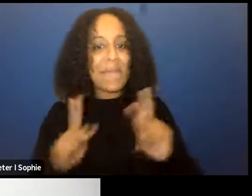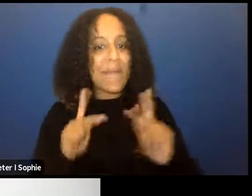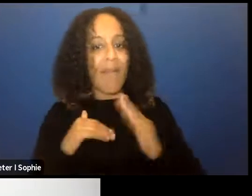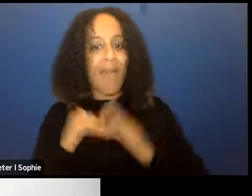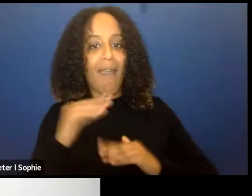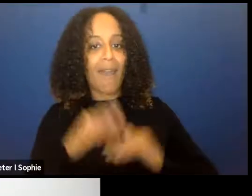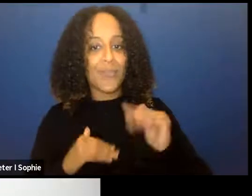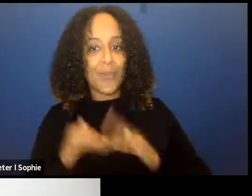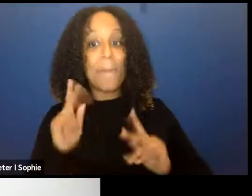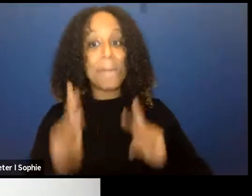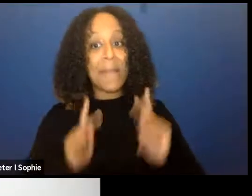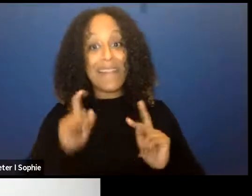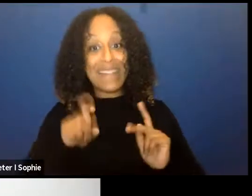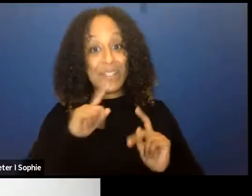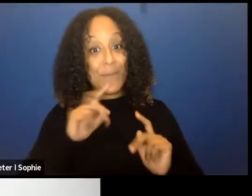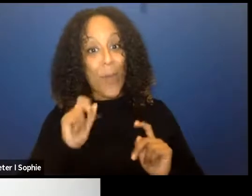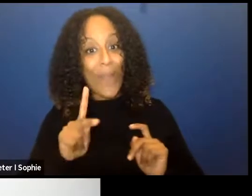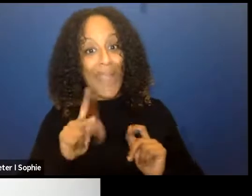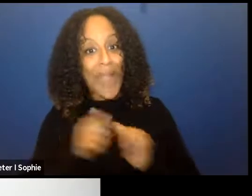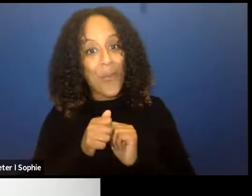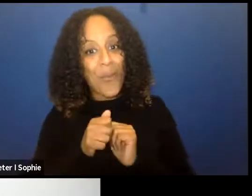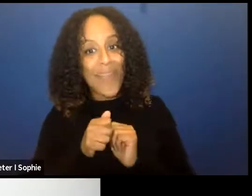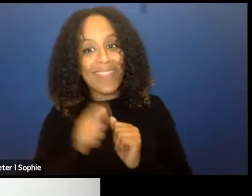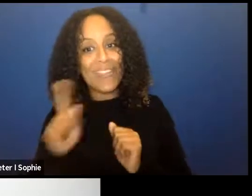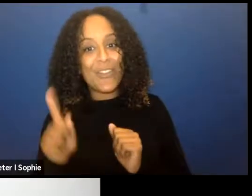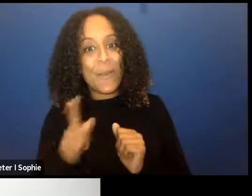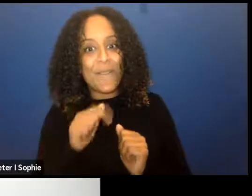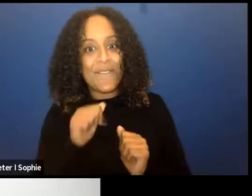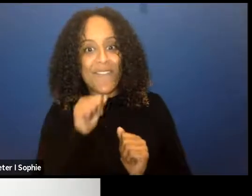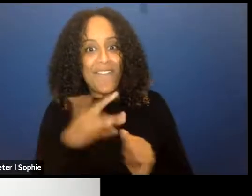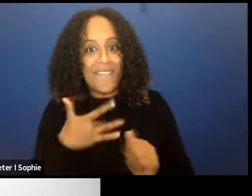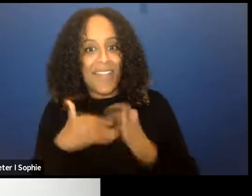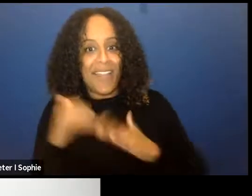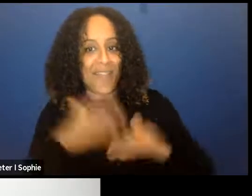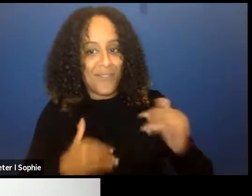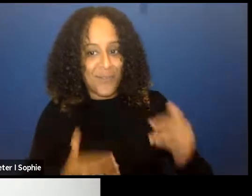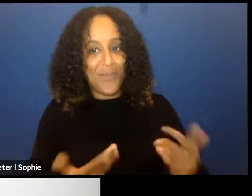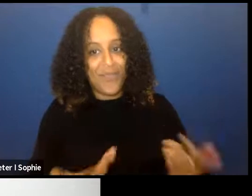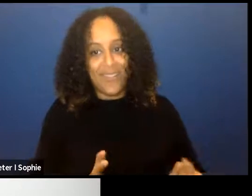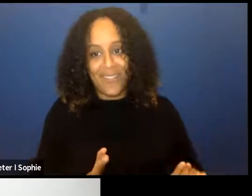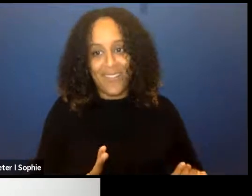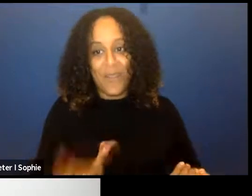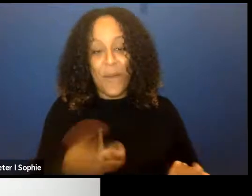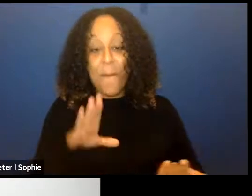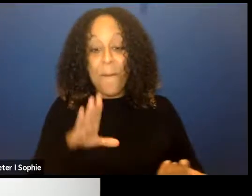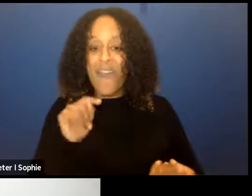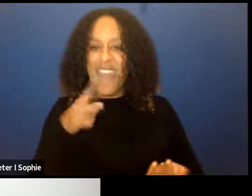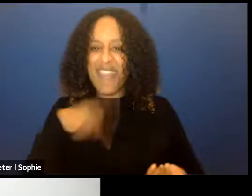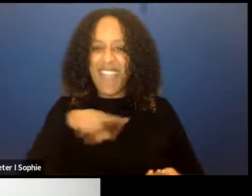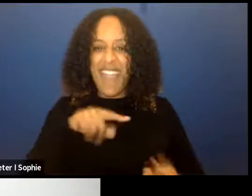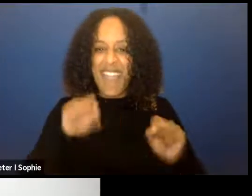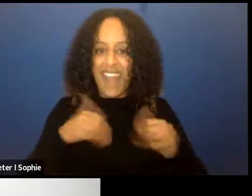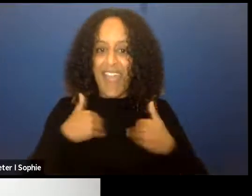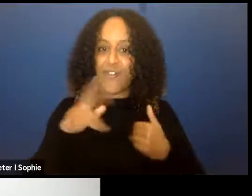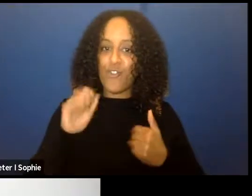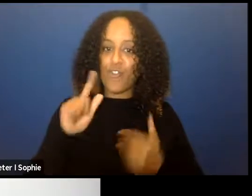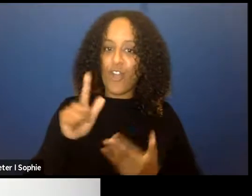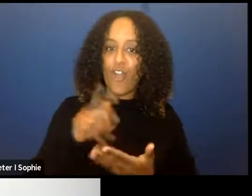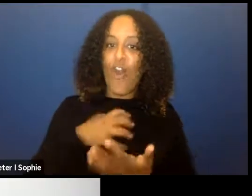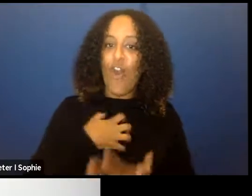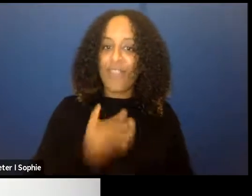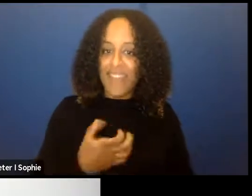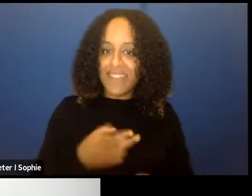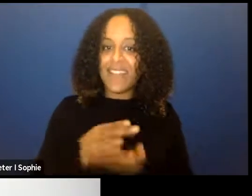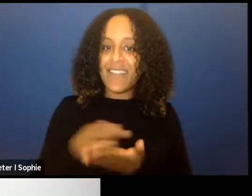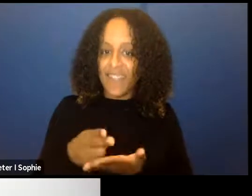need to be okay with being uncomfortable, but they can have real, authentic conversations. So